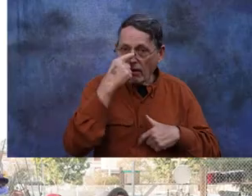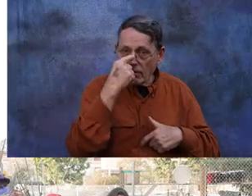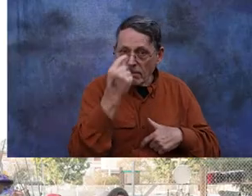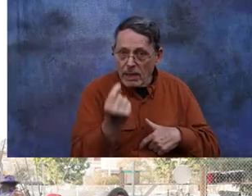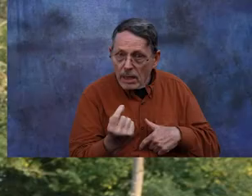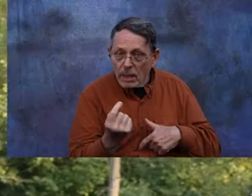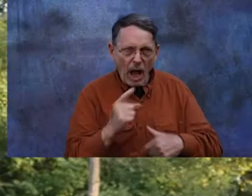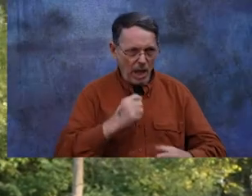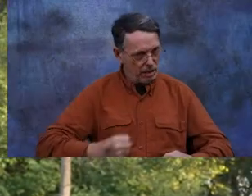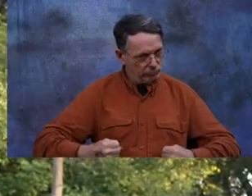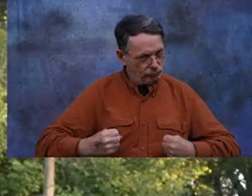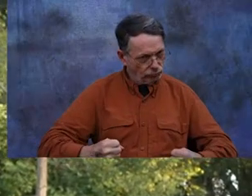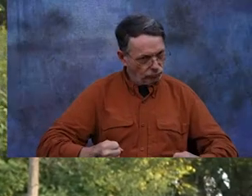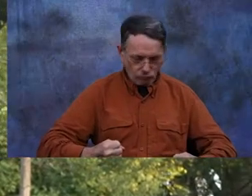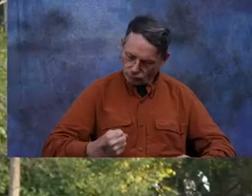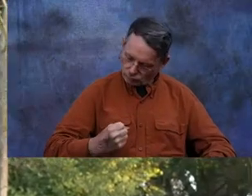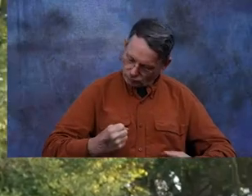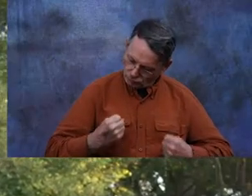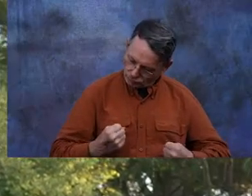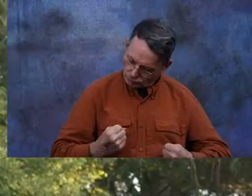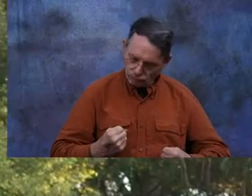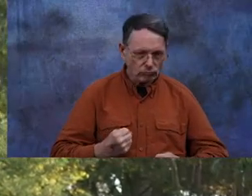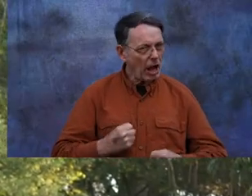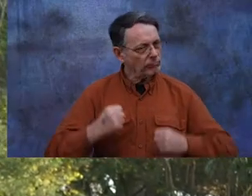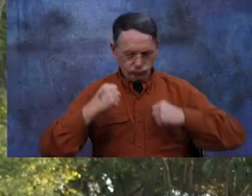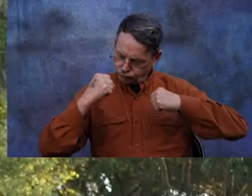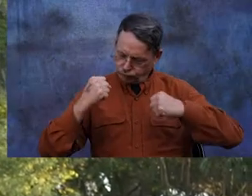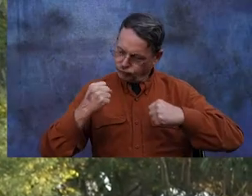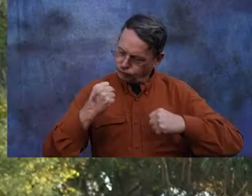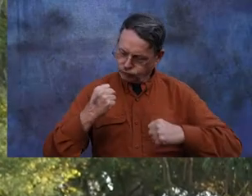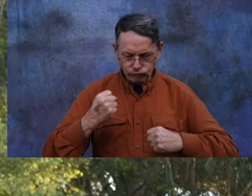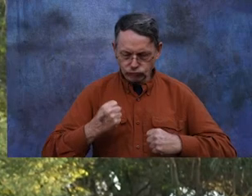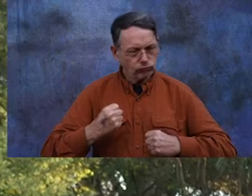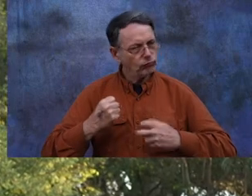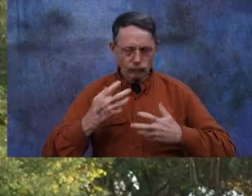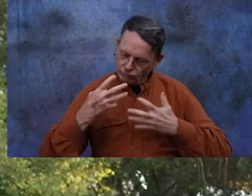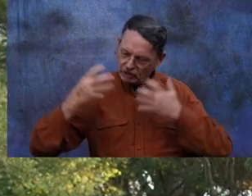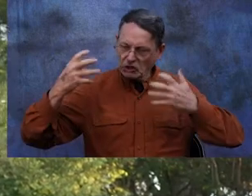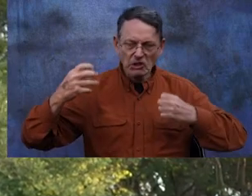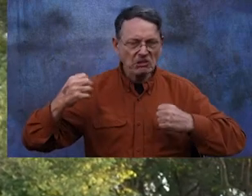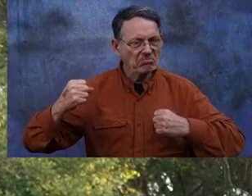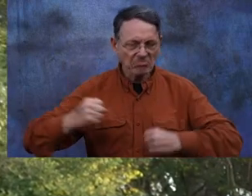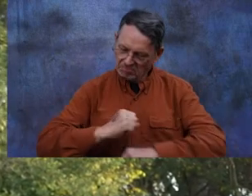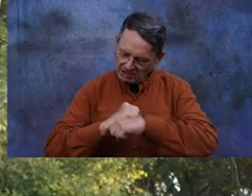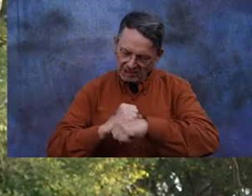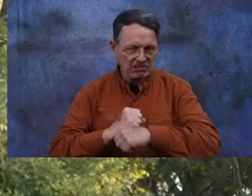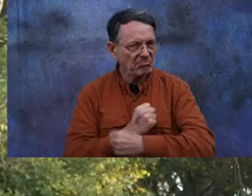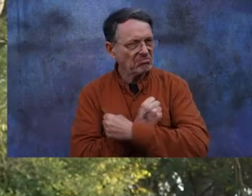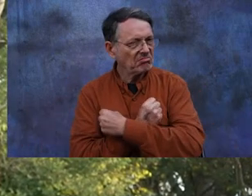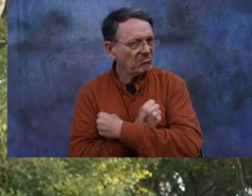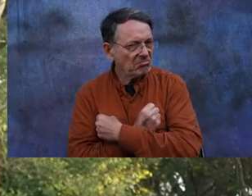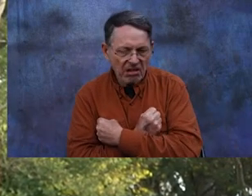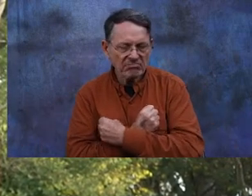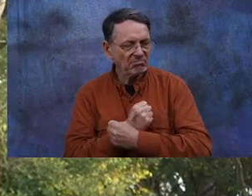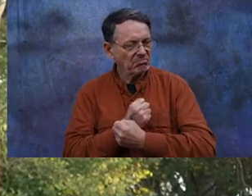am fierce. I am the fierce, protective love of life for life. I am the